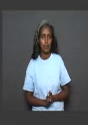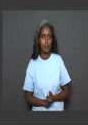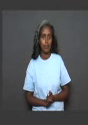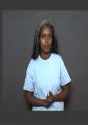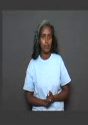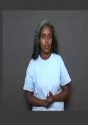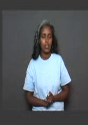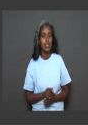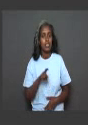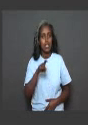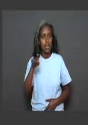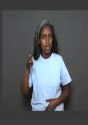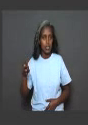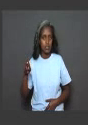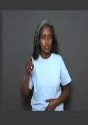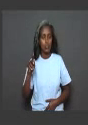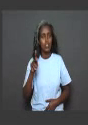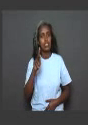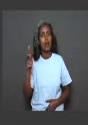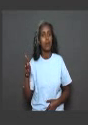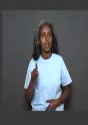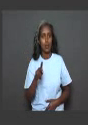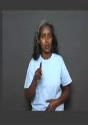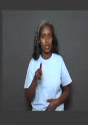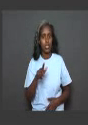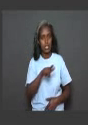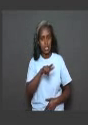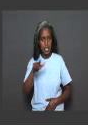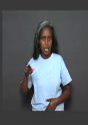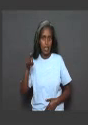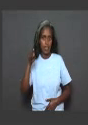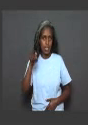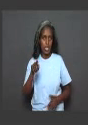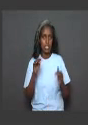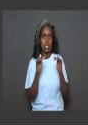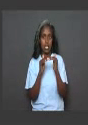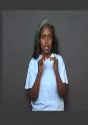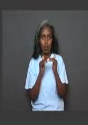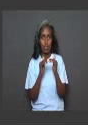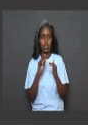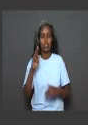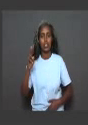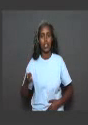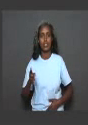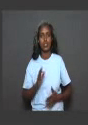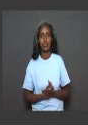The axis of the parabola is the line x equals h.